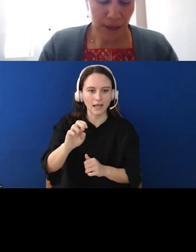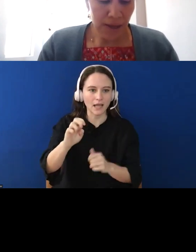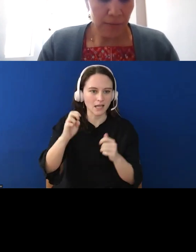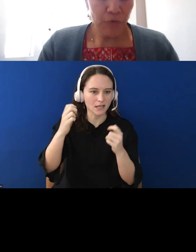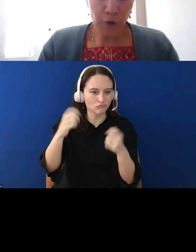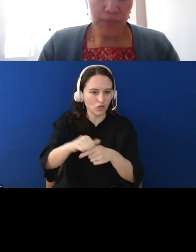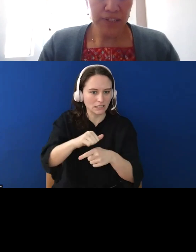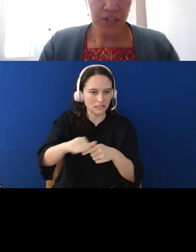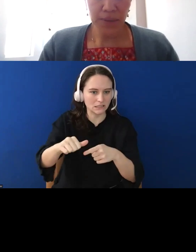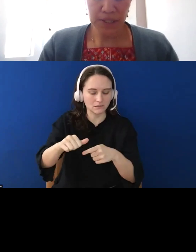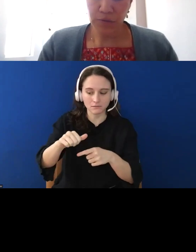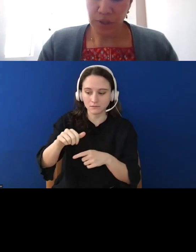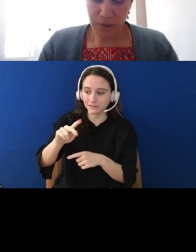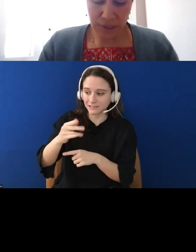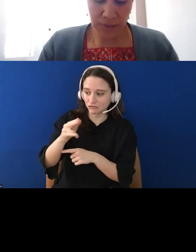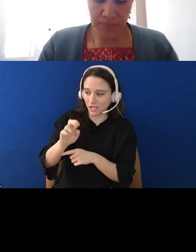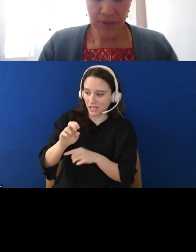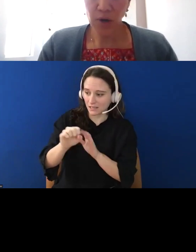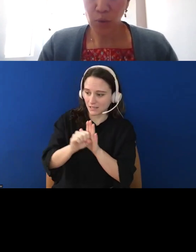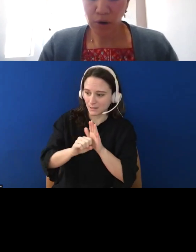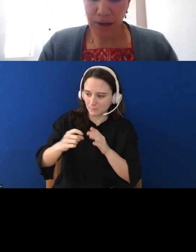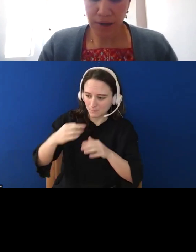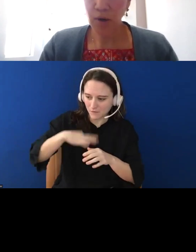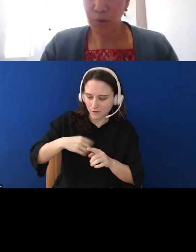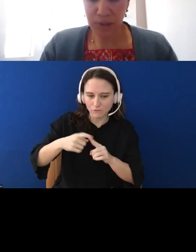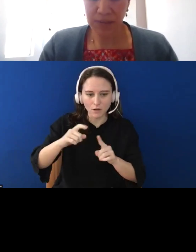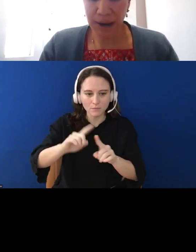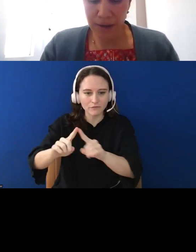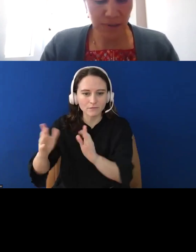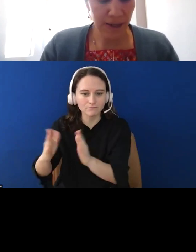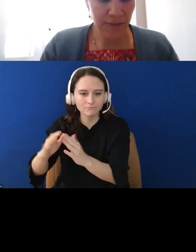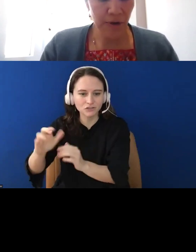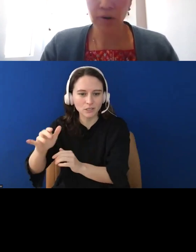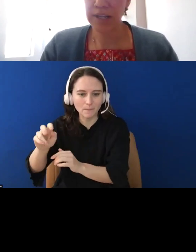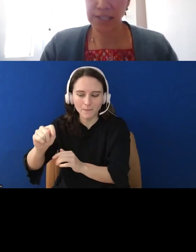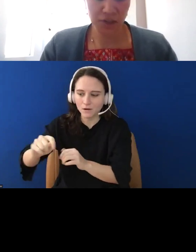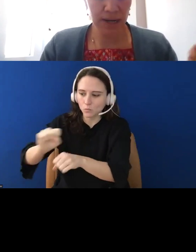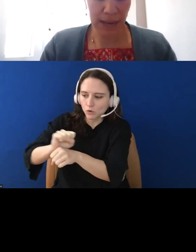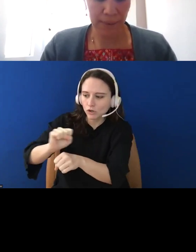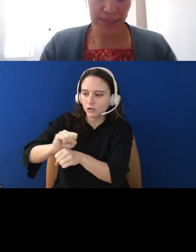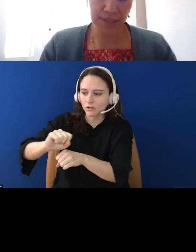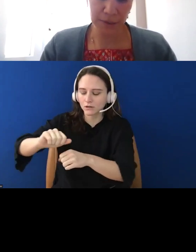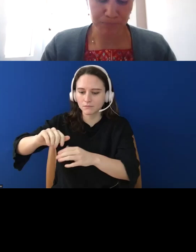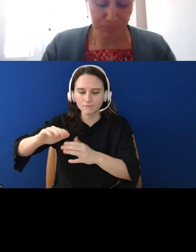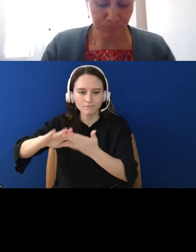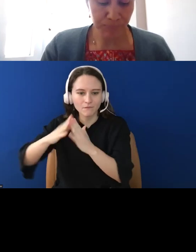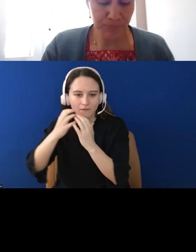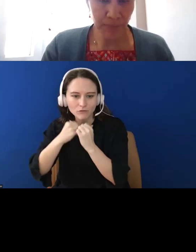benefited from the chinamits' resources, their work, community values, and their organizational